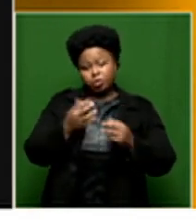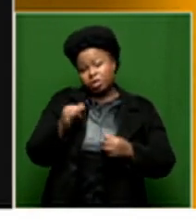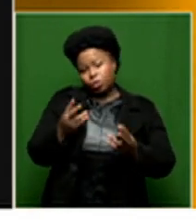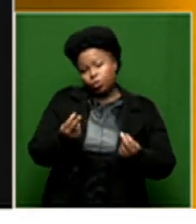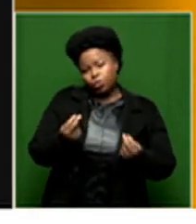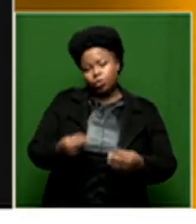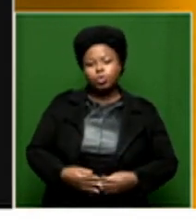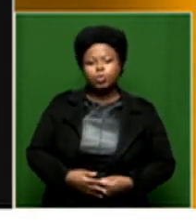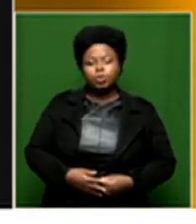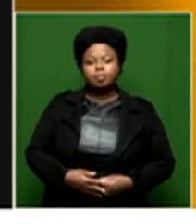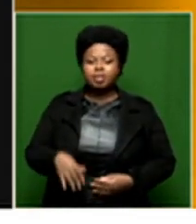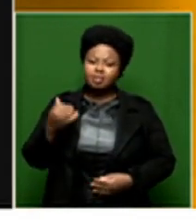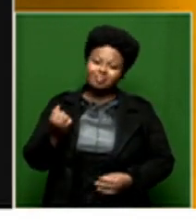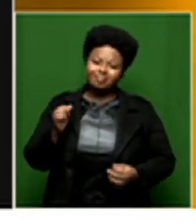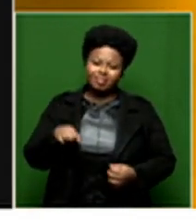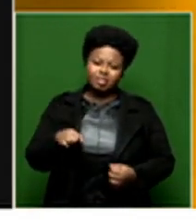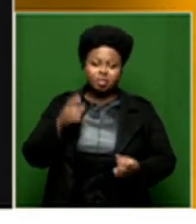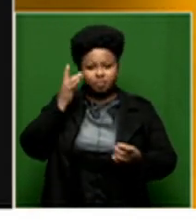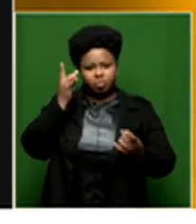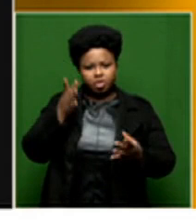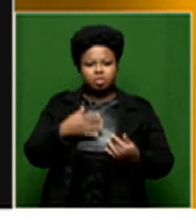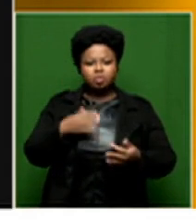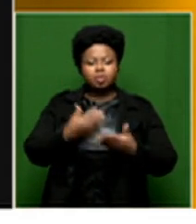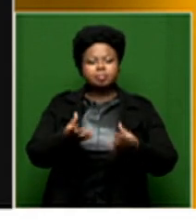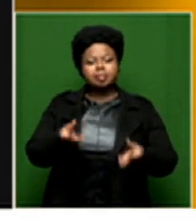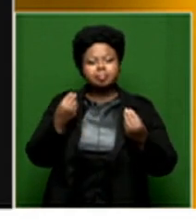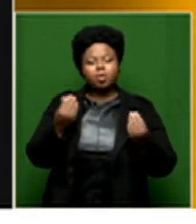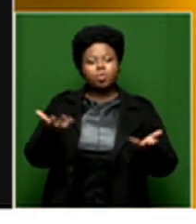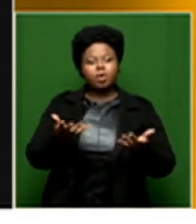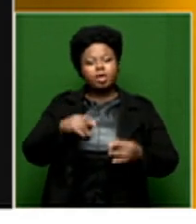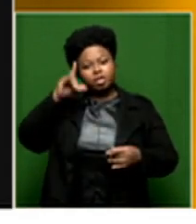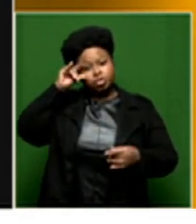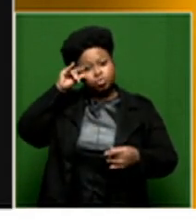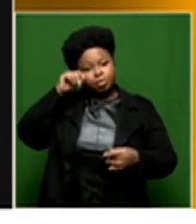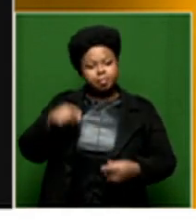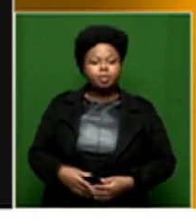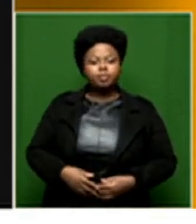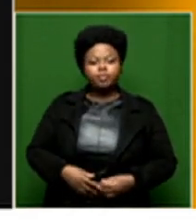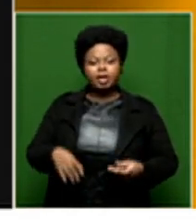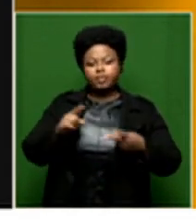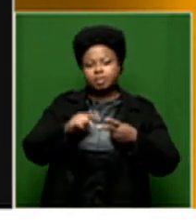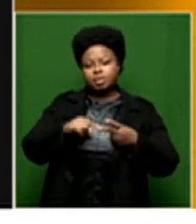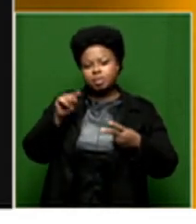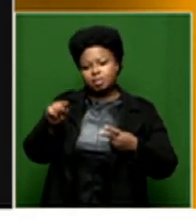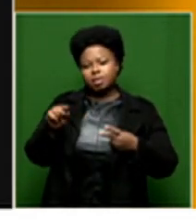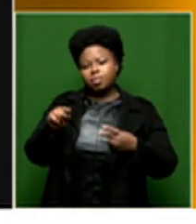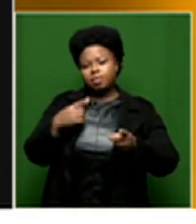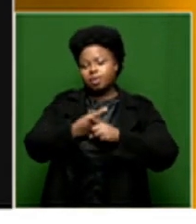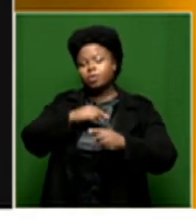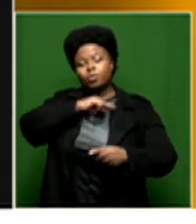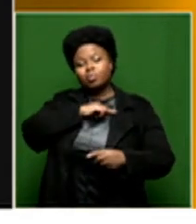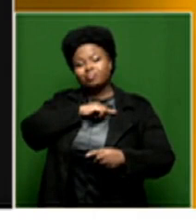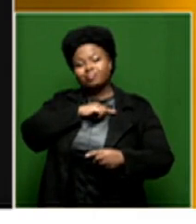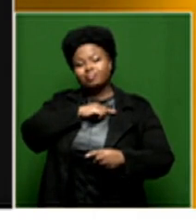but all that information can be found on our Instagram page. And the last venue we have is